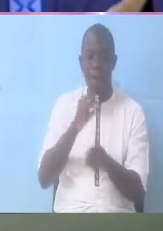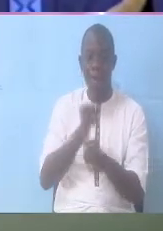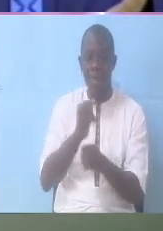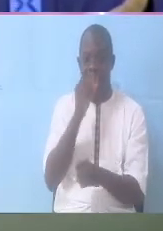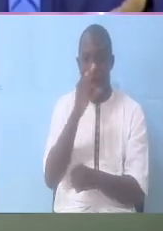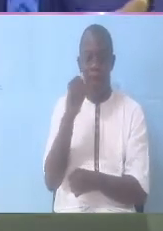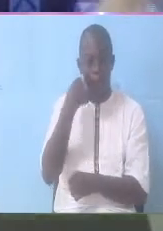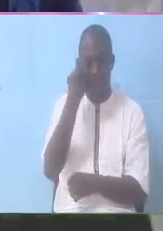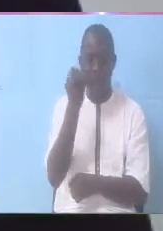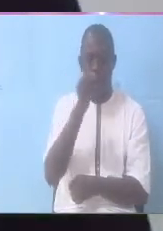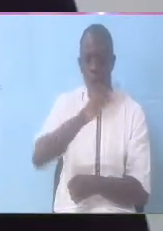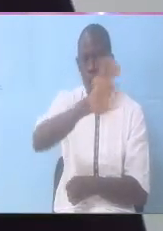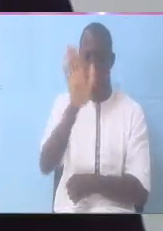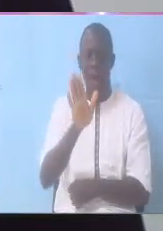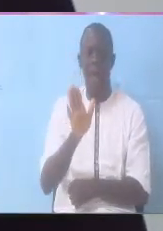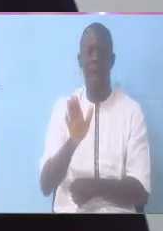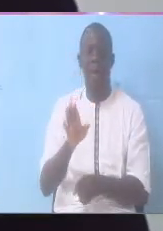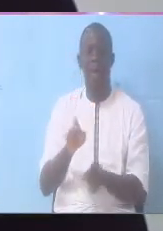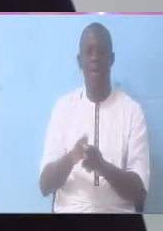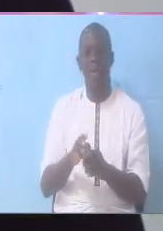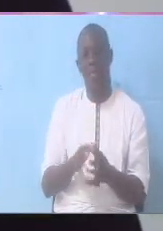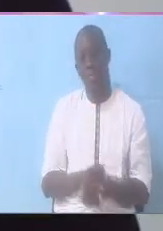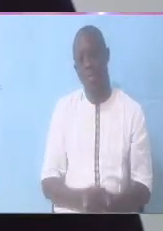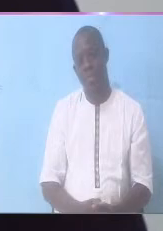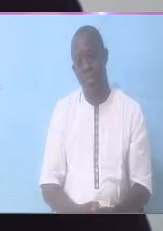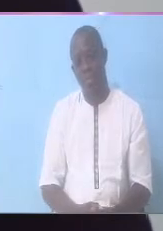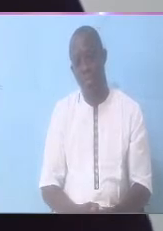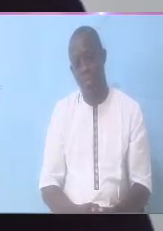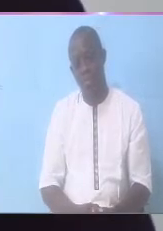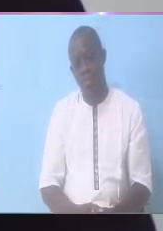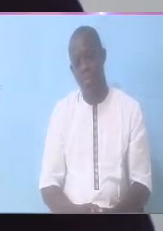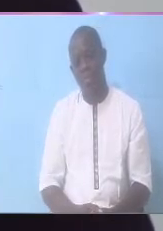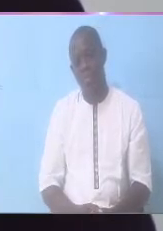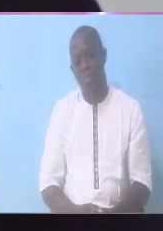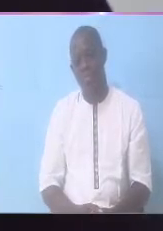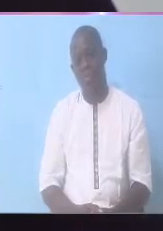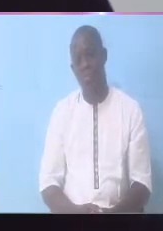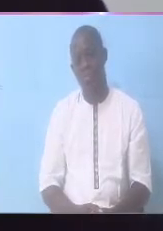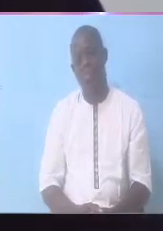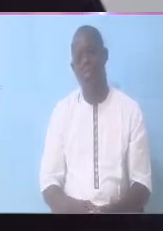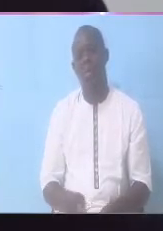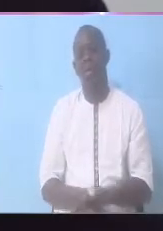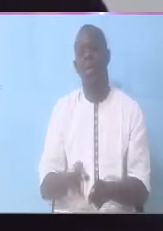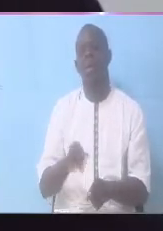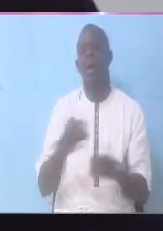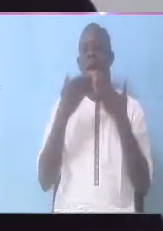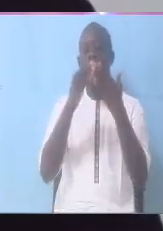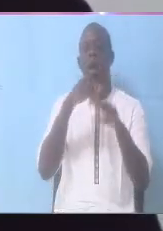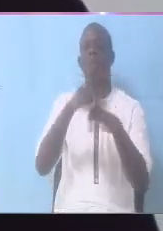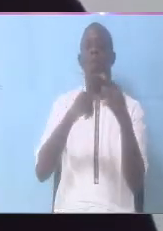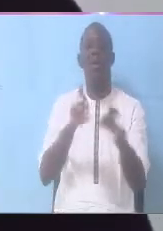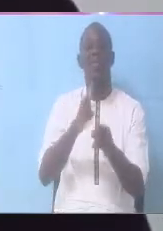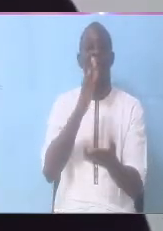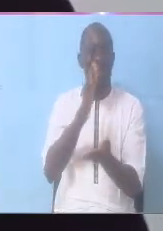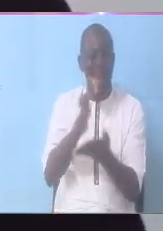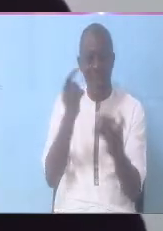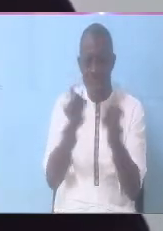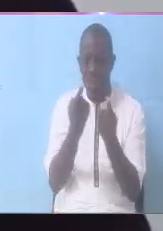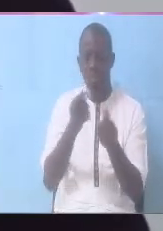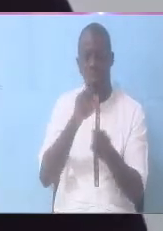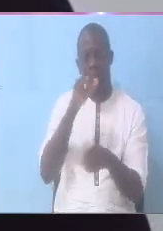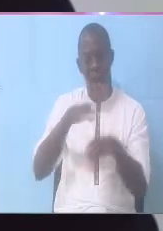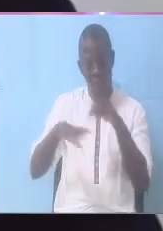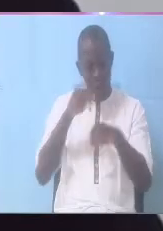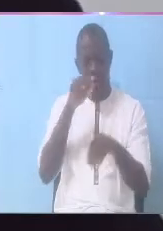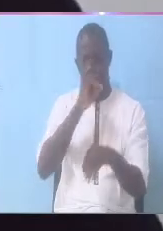you the opportunity to call it black. So you expect me to say on behalf of Gambians the kettle was black, while those who want to understand what I said. That won't